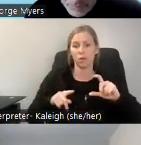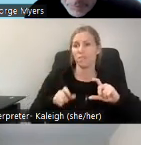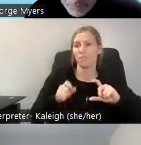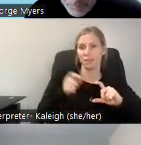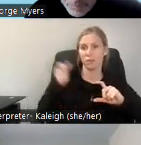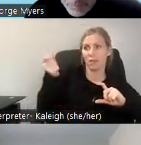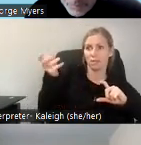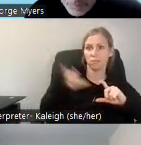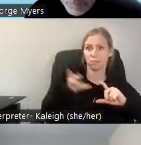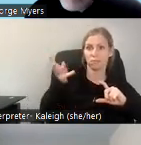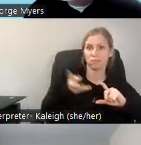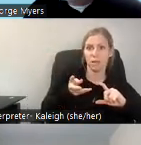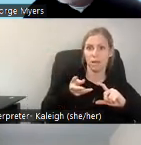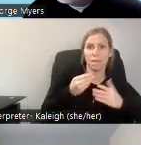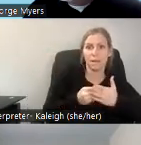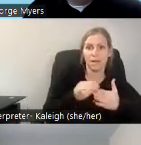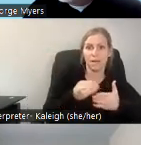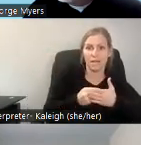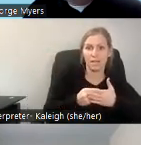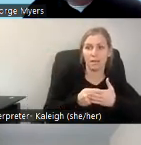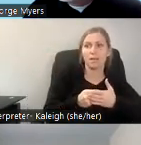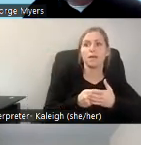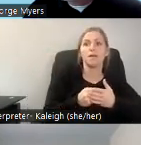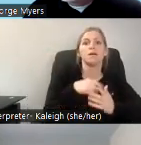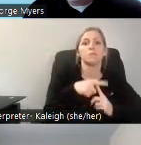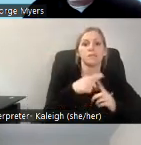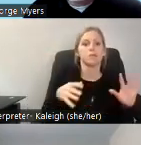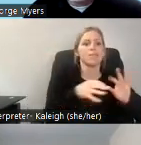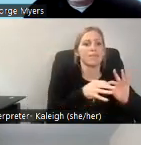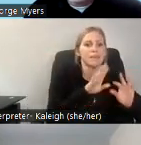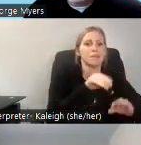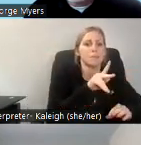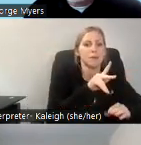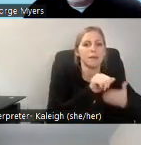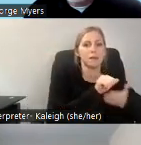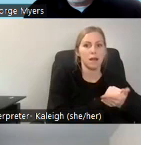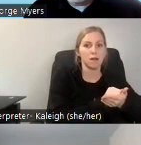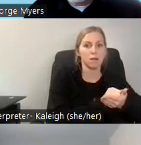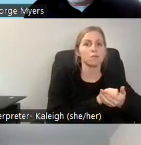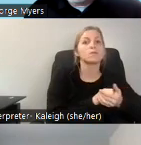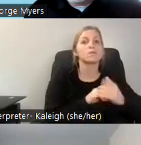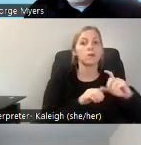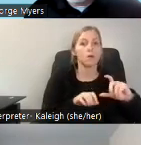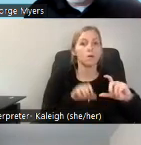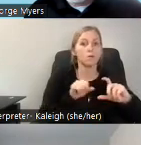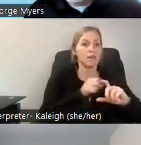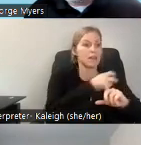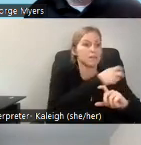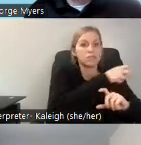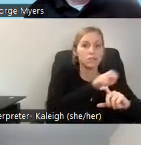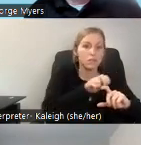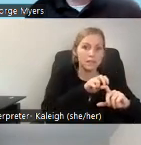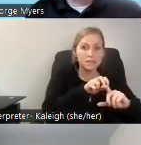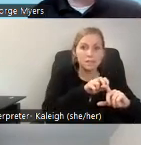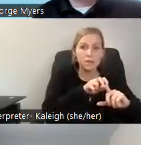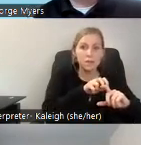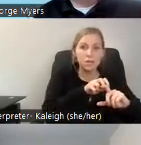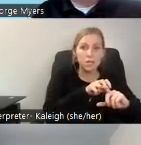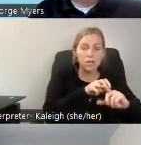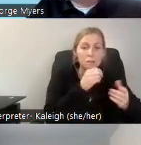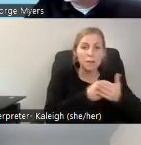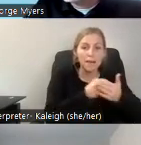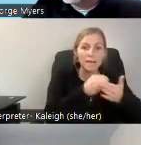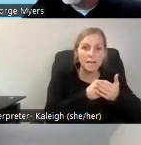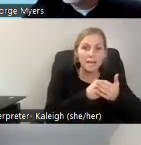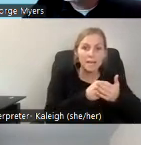to your bank accounts, and then you transfer money from your bank account to the